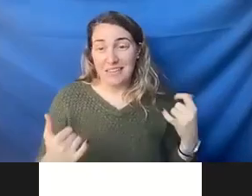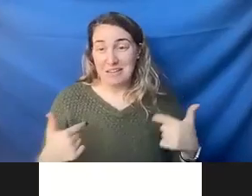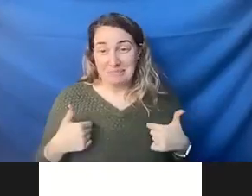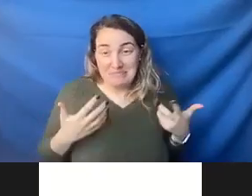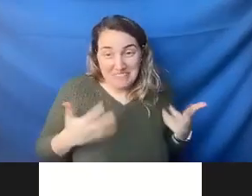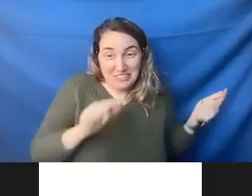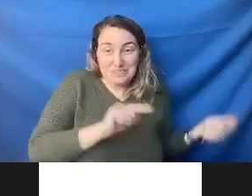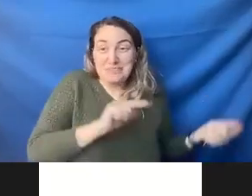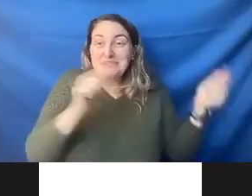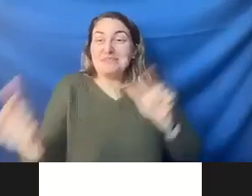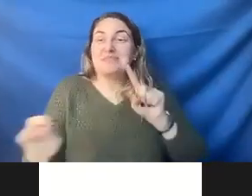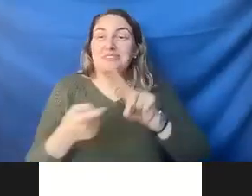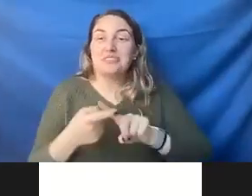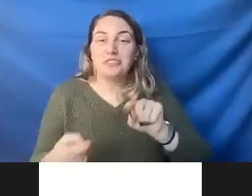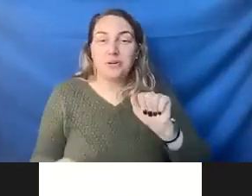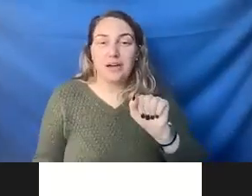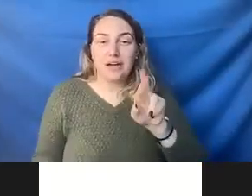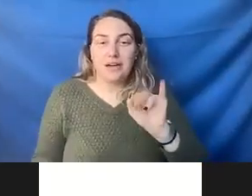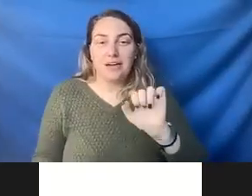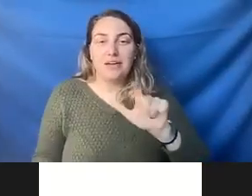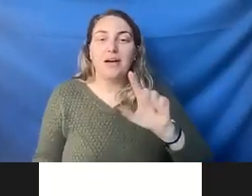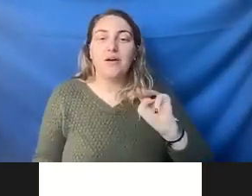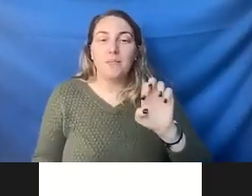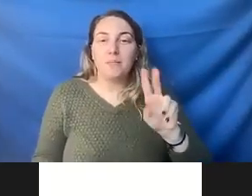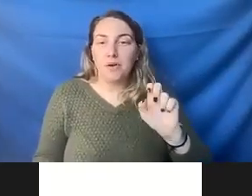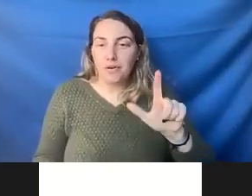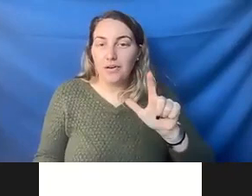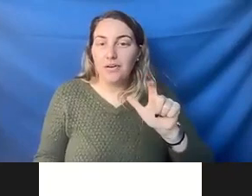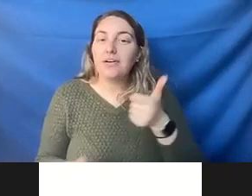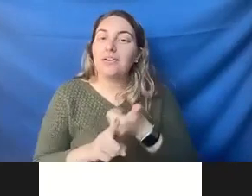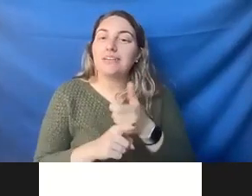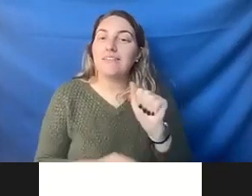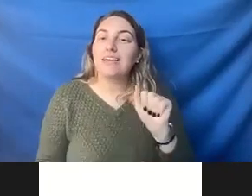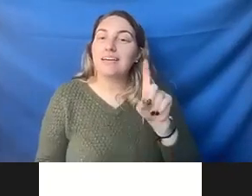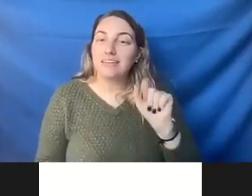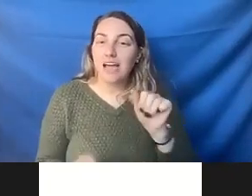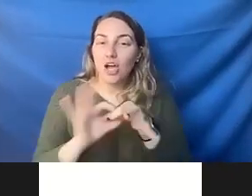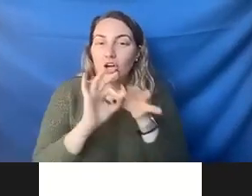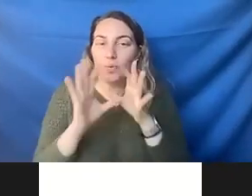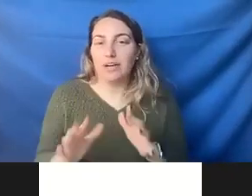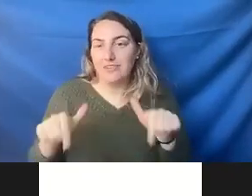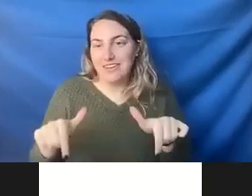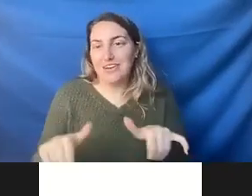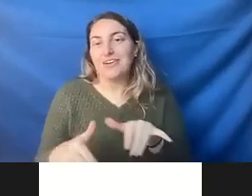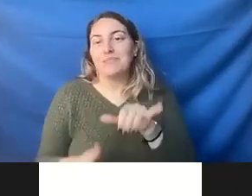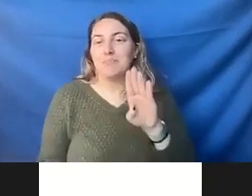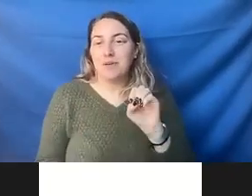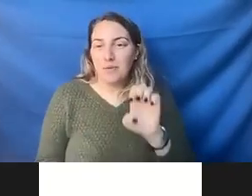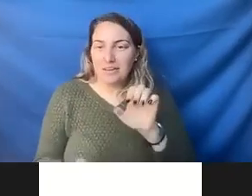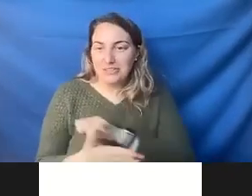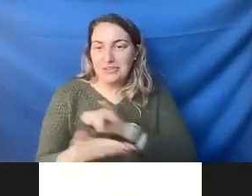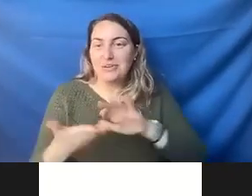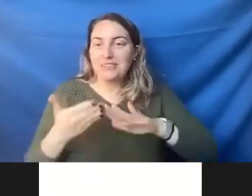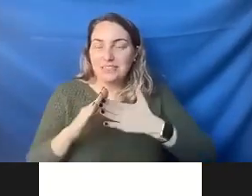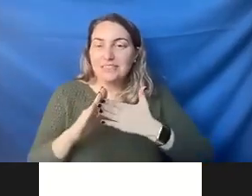Ariel Merkel, the ADA coordinator at the Board of Elections in the City of New York, to go through how the ranked choice voting ballot is different on a ballot marking